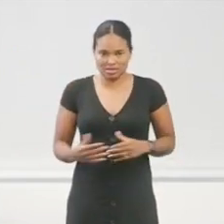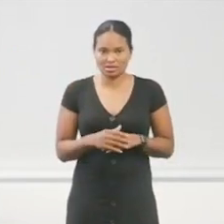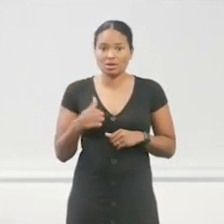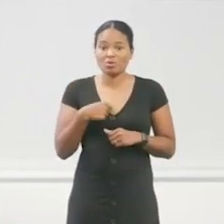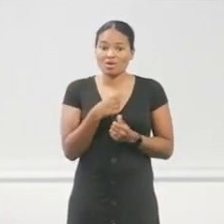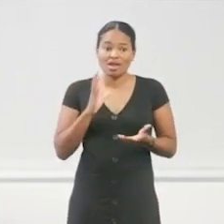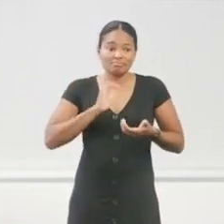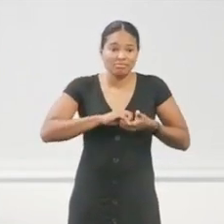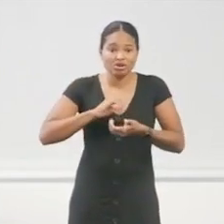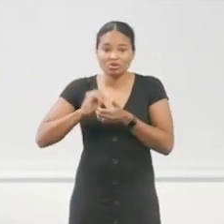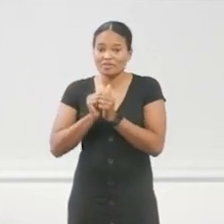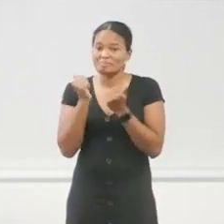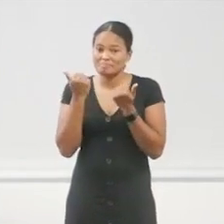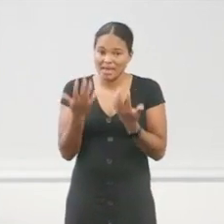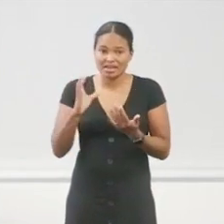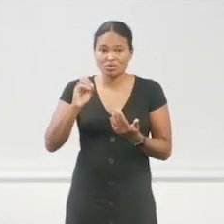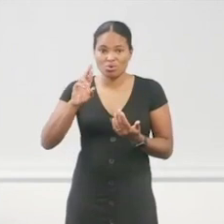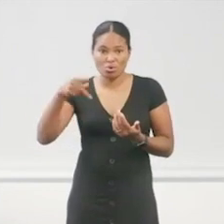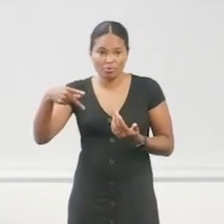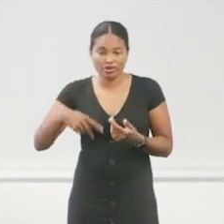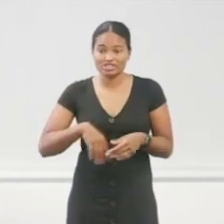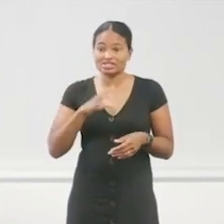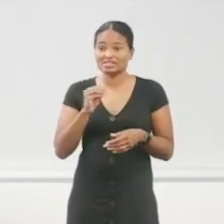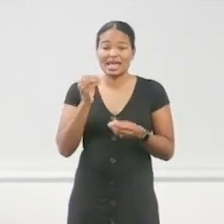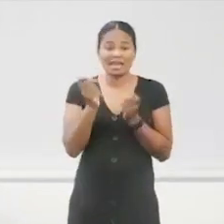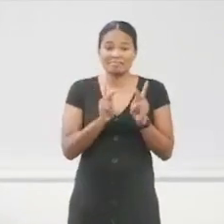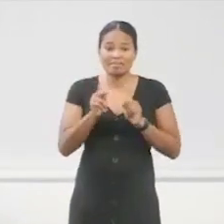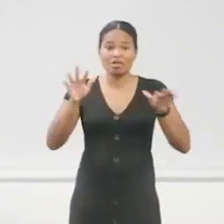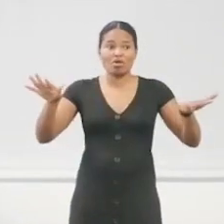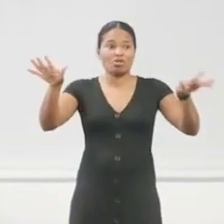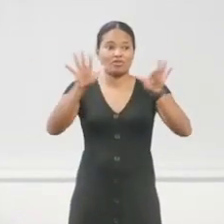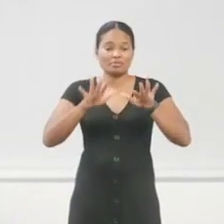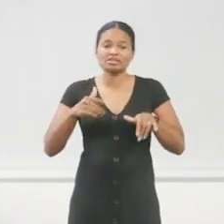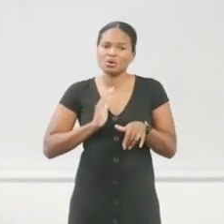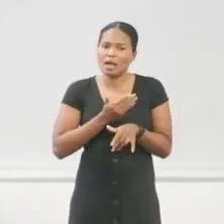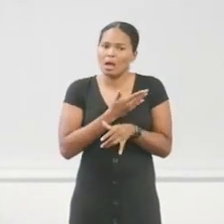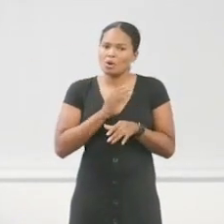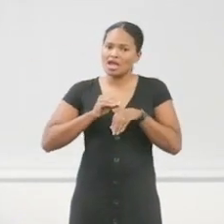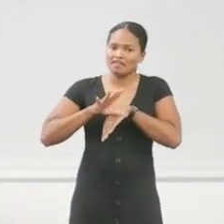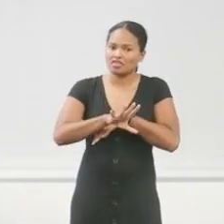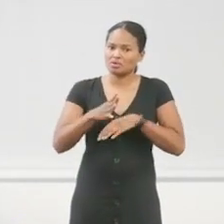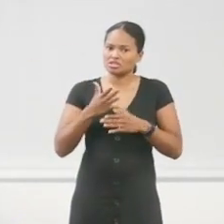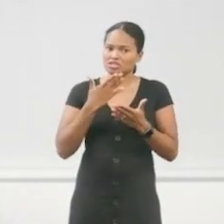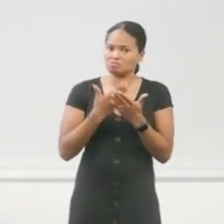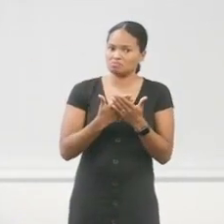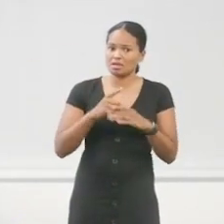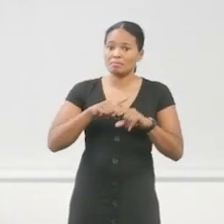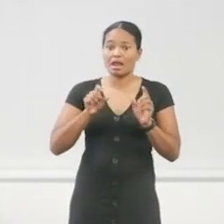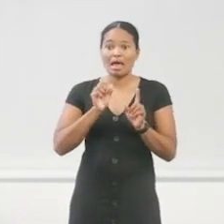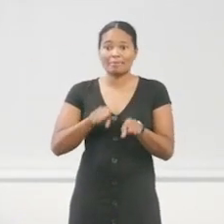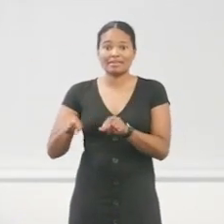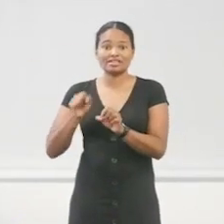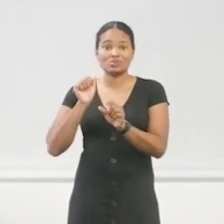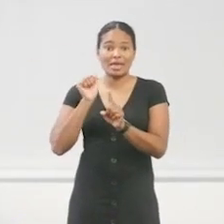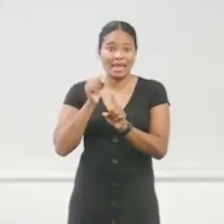have hooks into all those. So it's like, our reach is pretty far, but our ability to impact stuff still comes down to